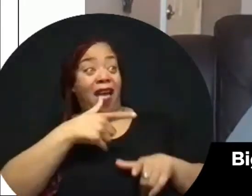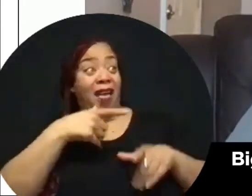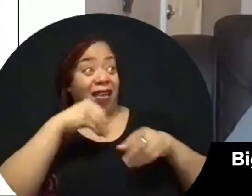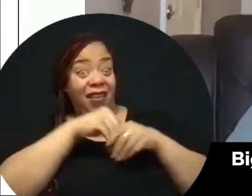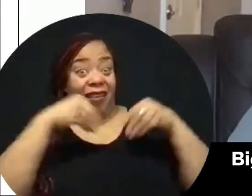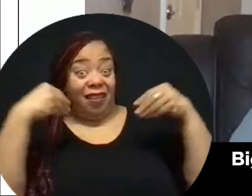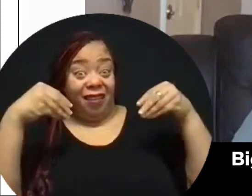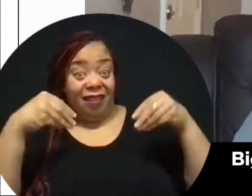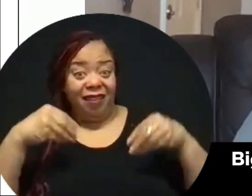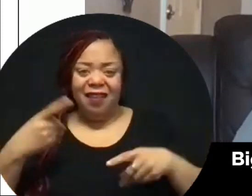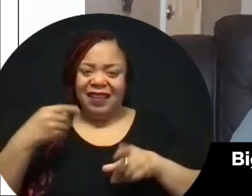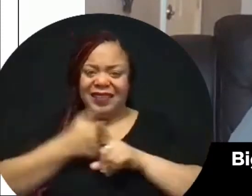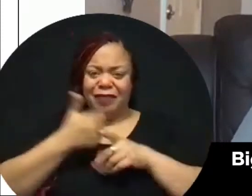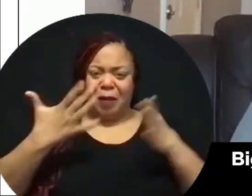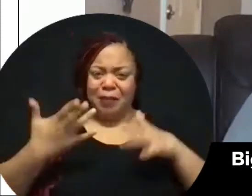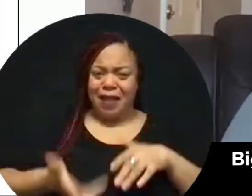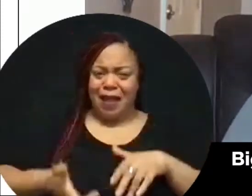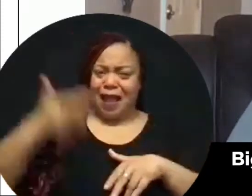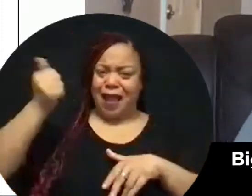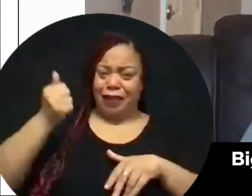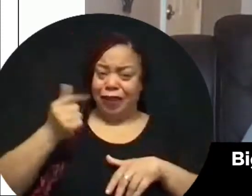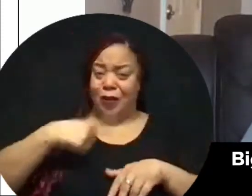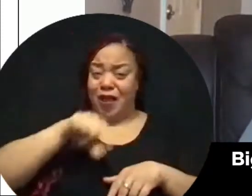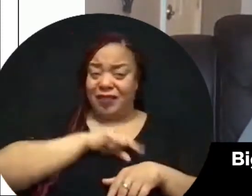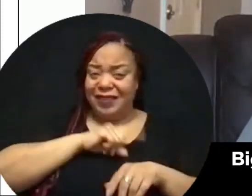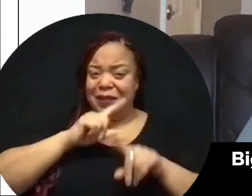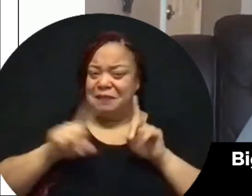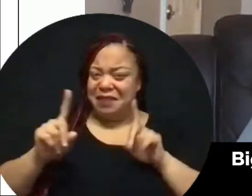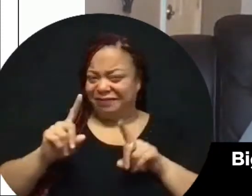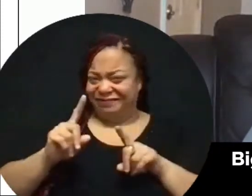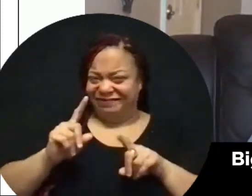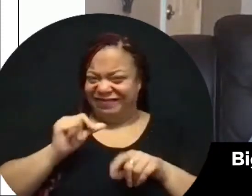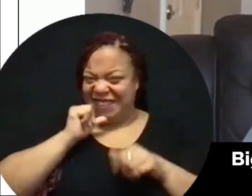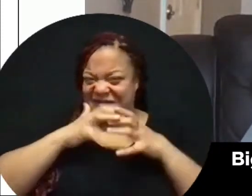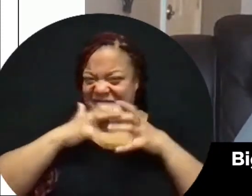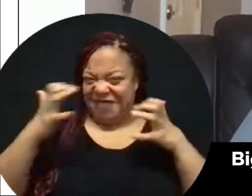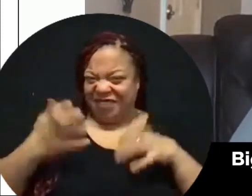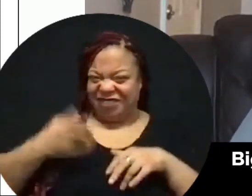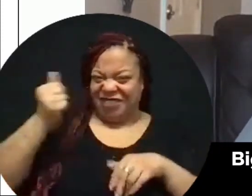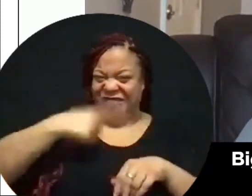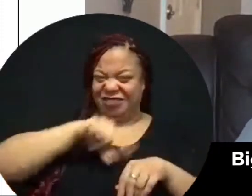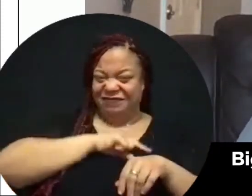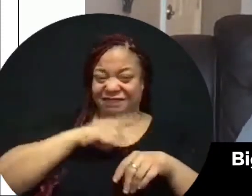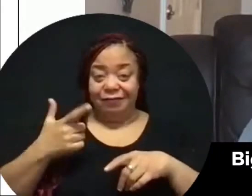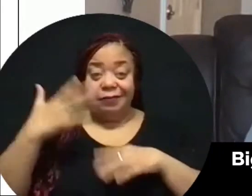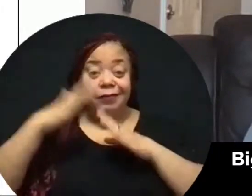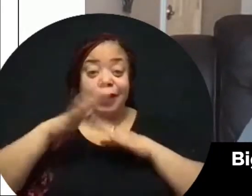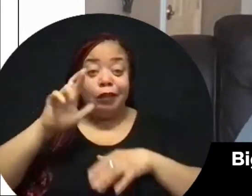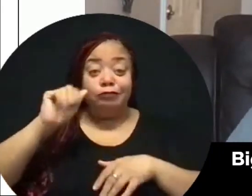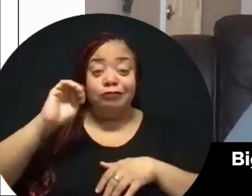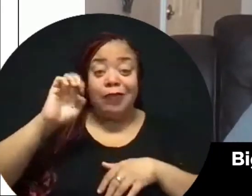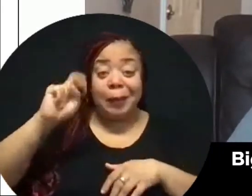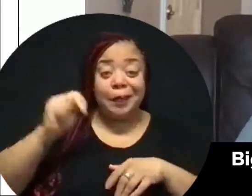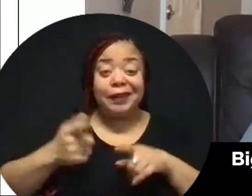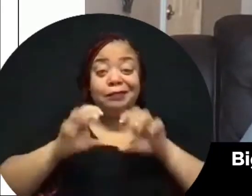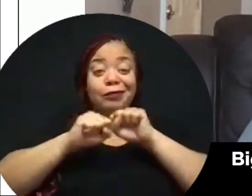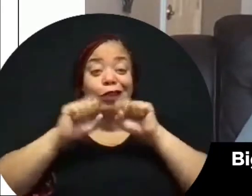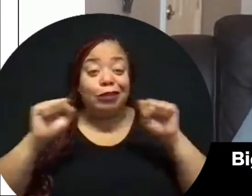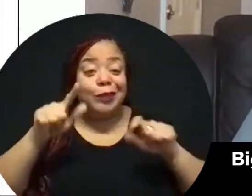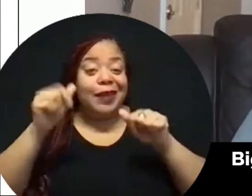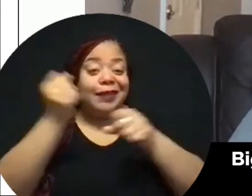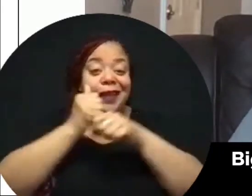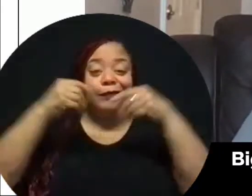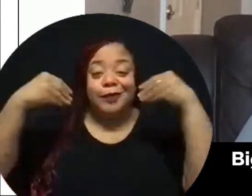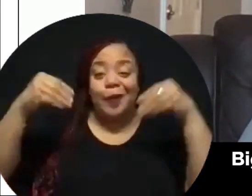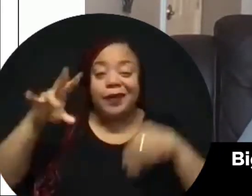kitchen. And I remember like one of the things that I had to witness specifically was a person that was literally growing a tumor out of their head. And